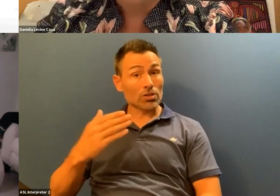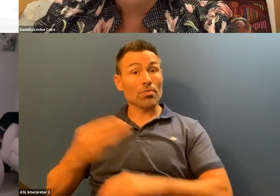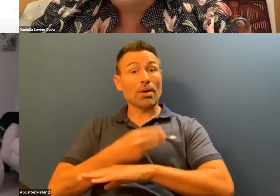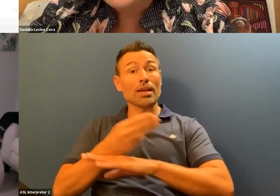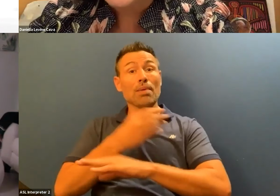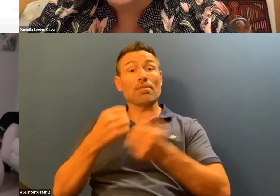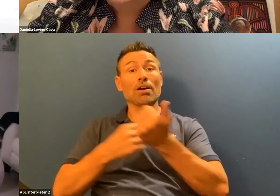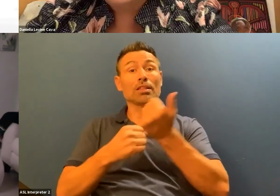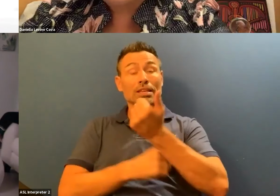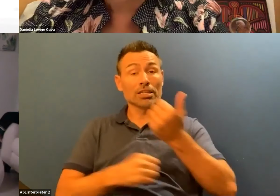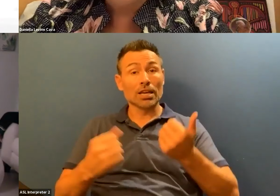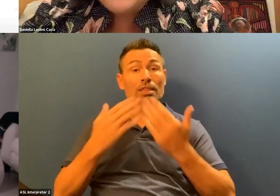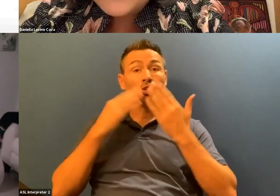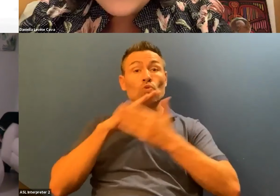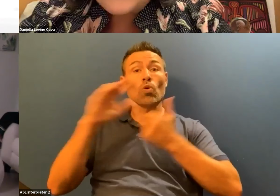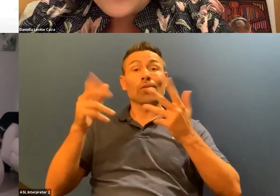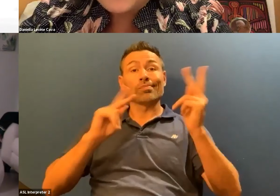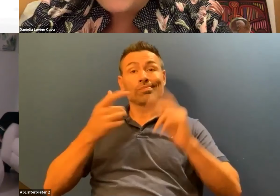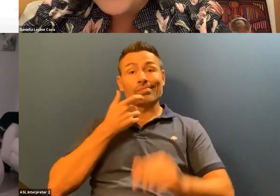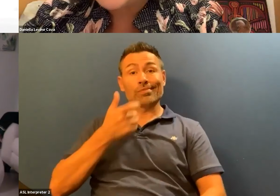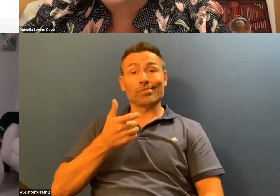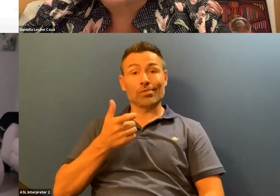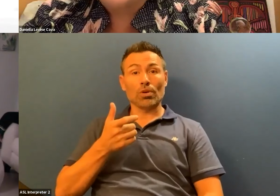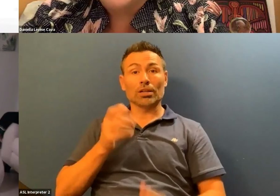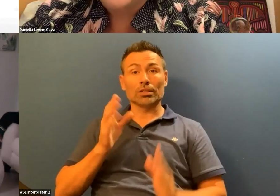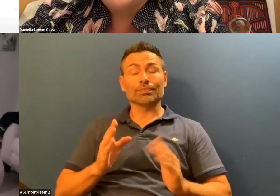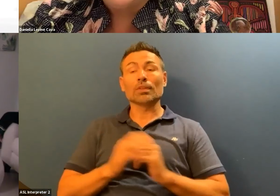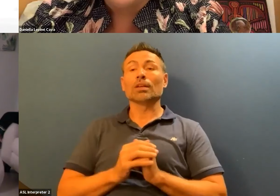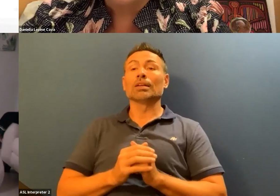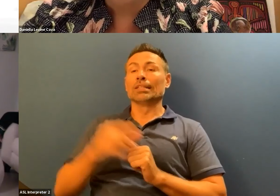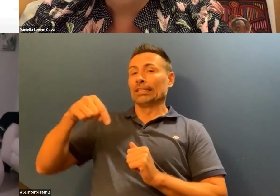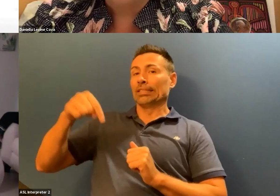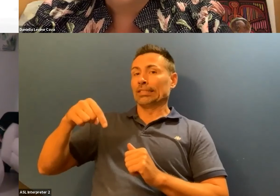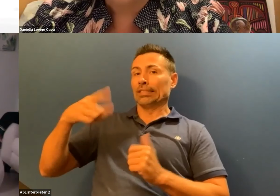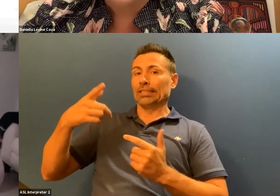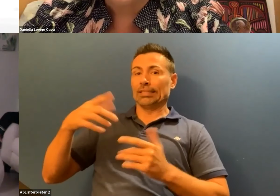of our viewers. Clearly, this election poses some very